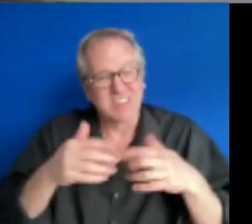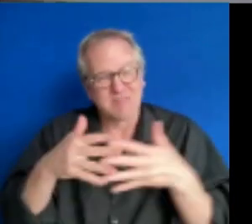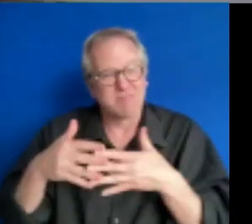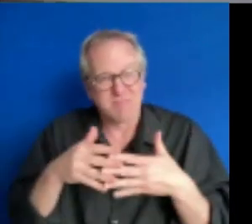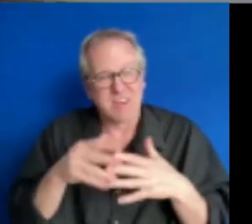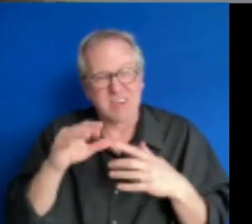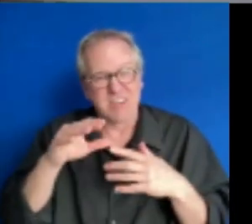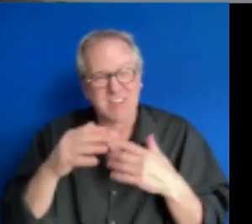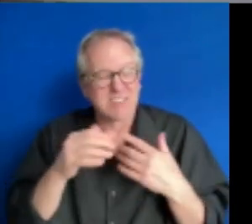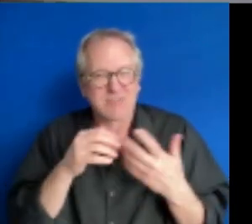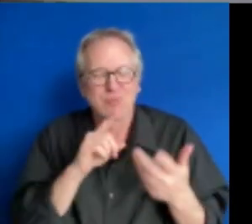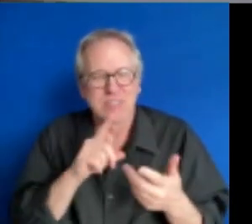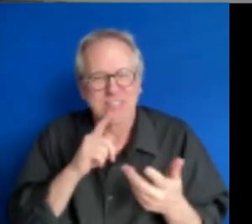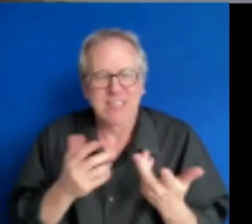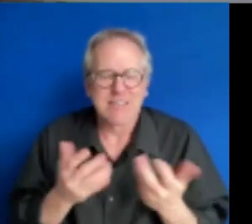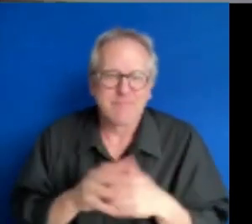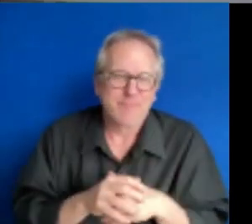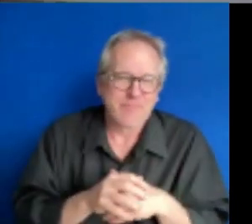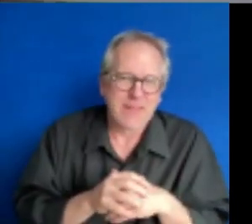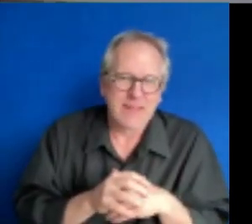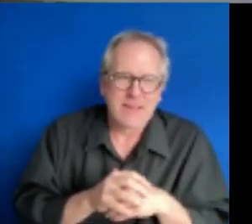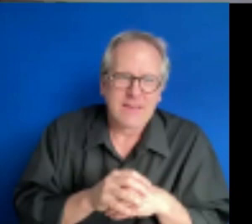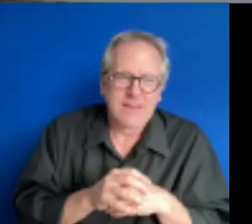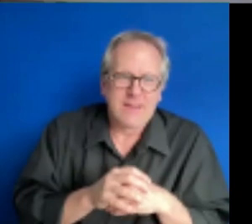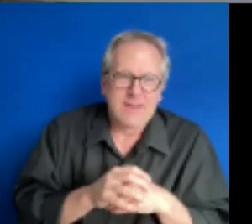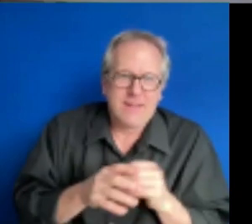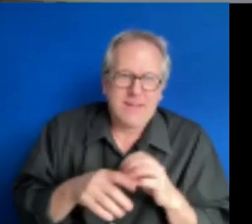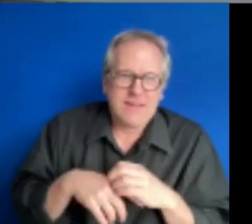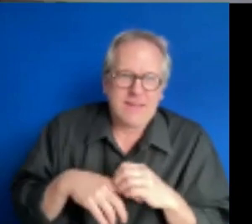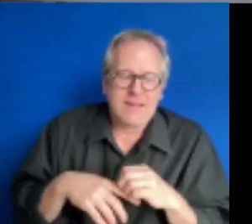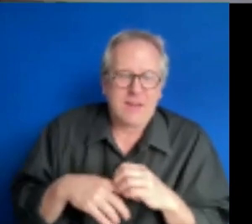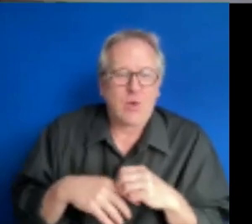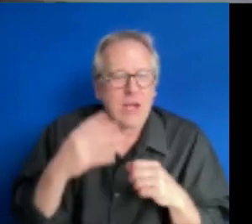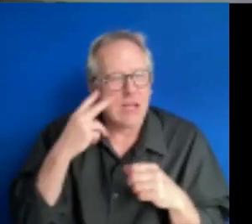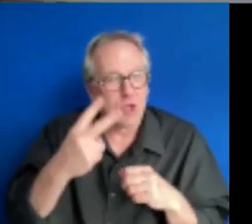real, we can look at